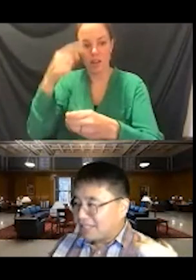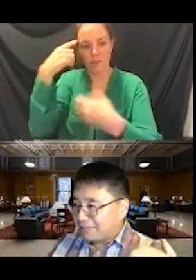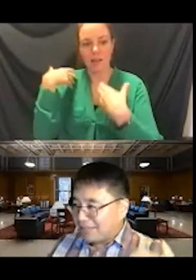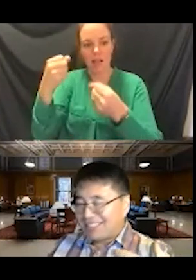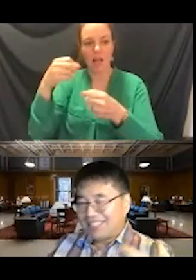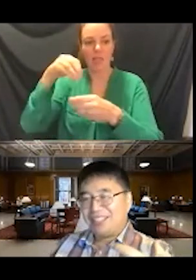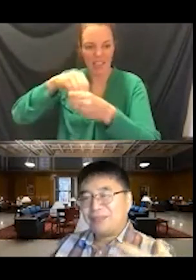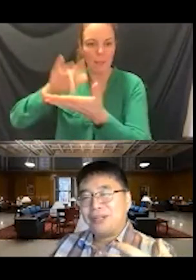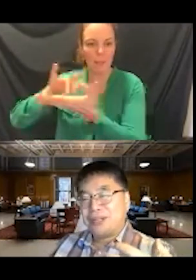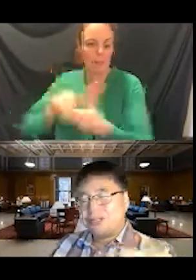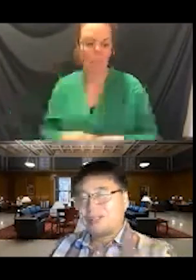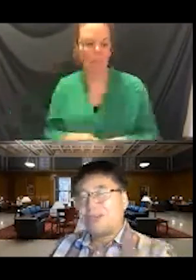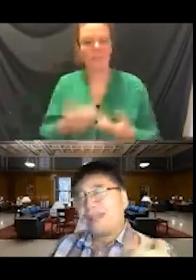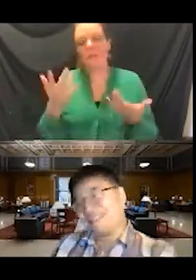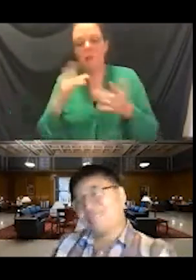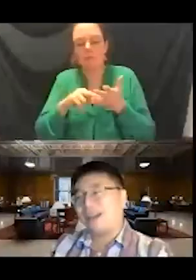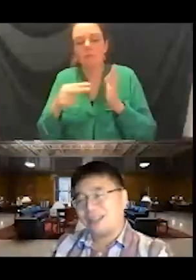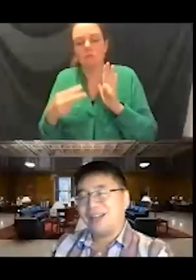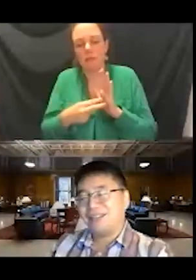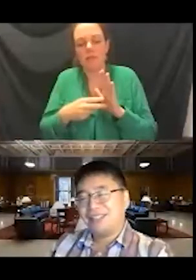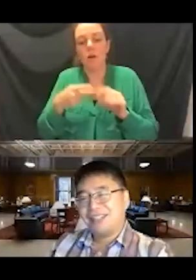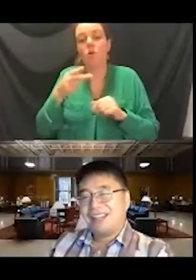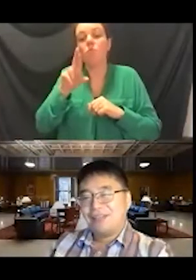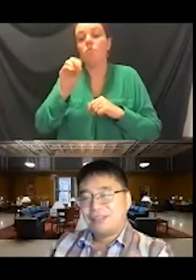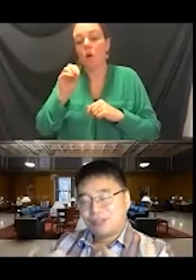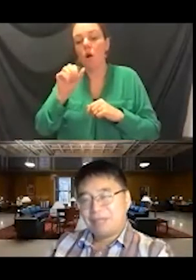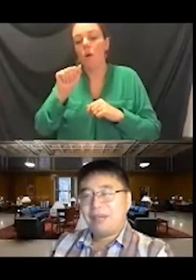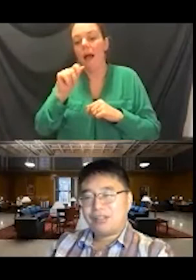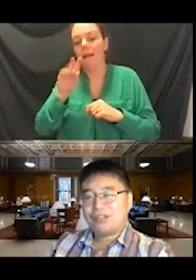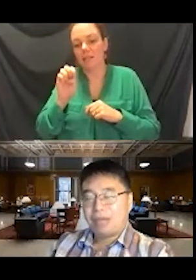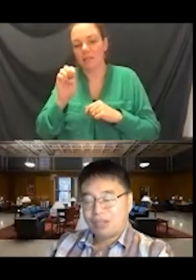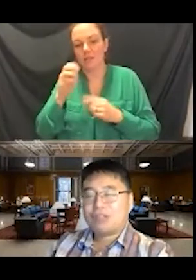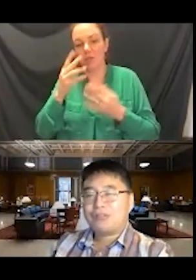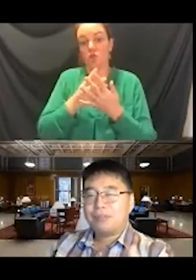it's basically it's a proactive model of screening